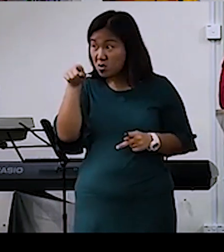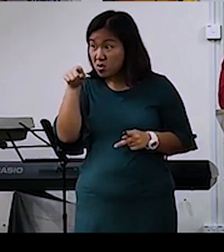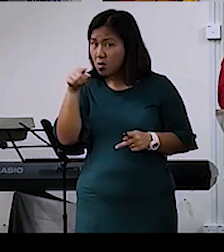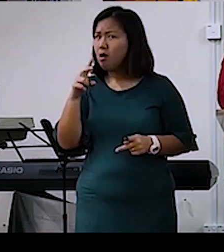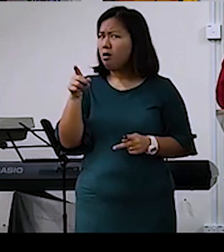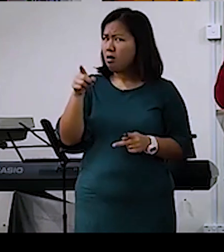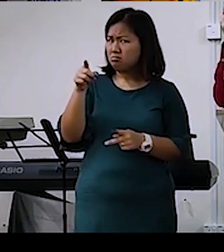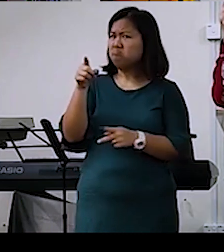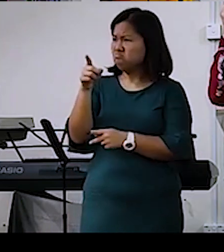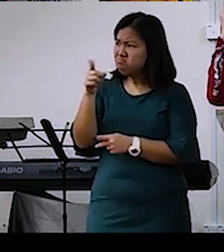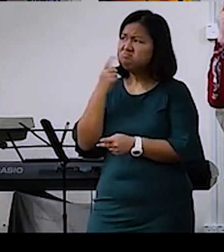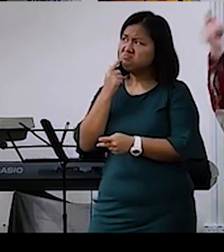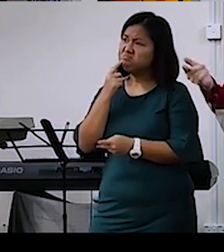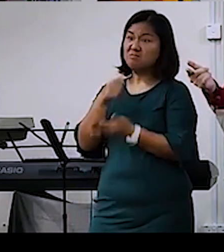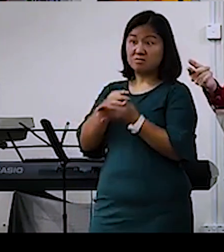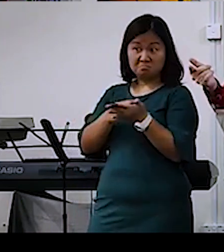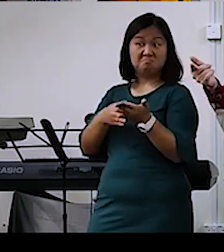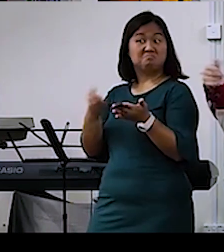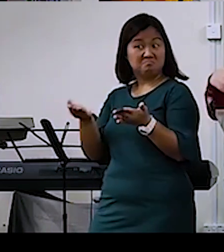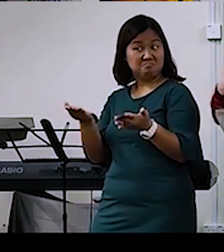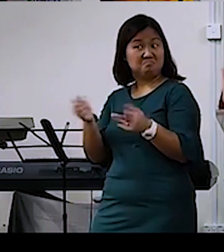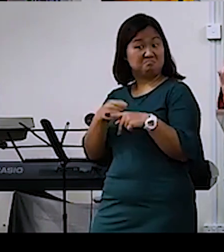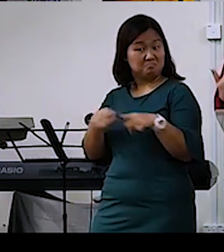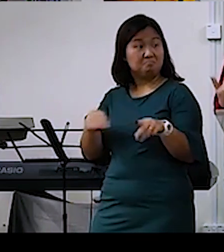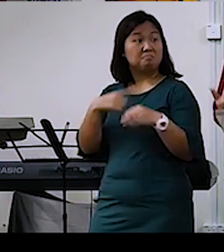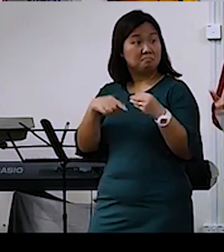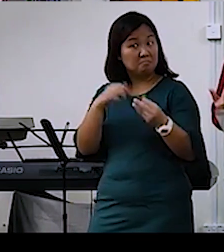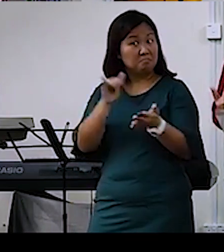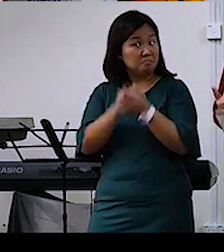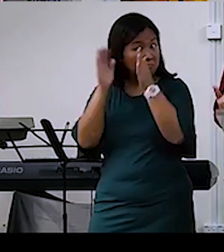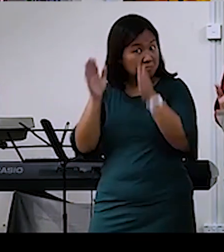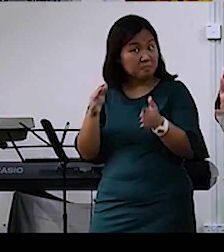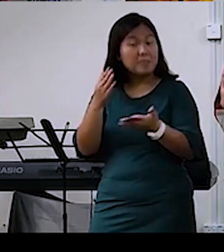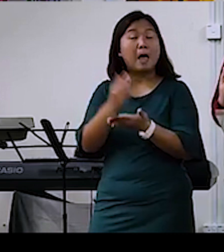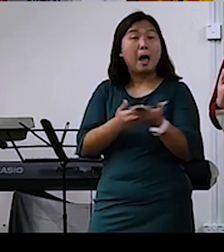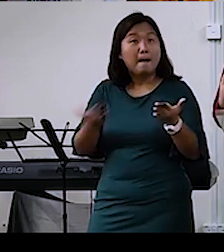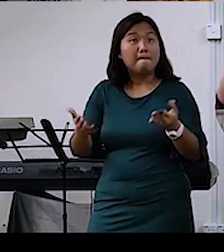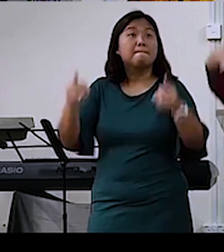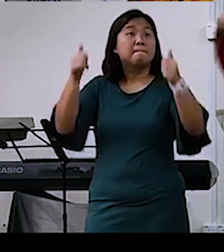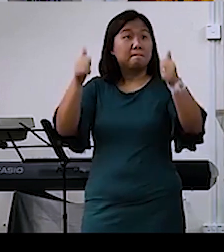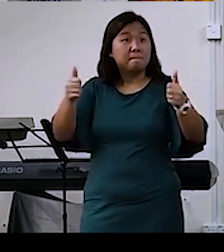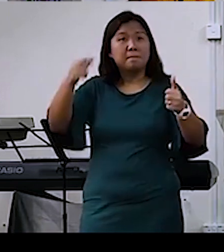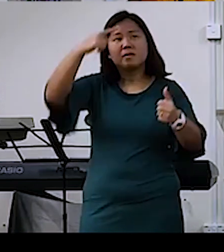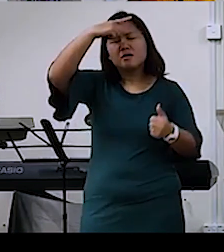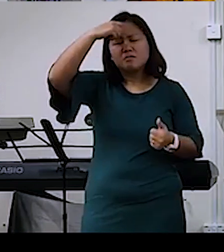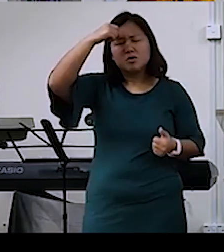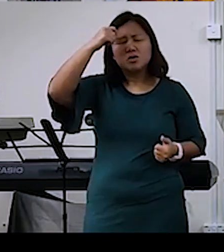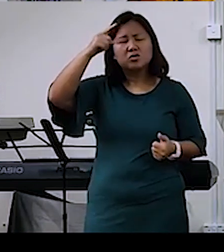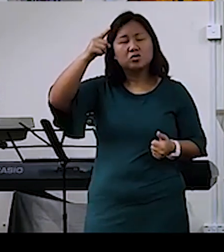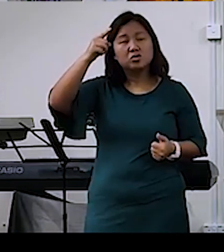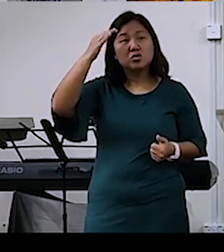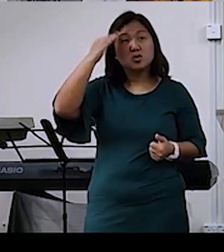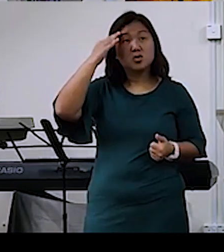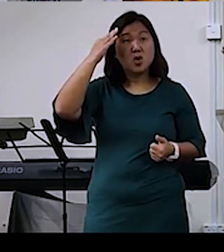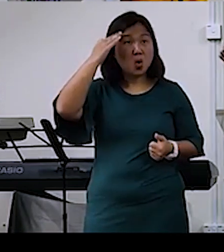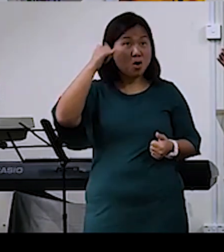guy. I see something different about this lady. And then there's something good. Because you know why? You have renounced and now you're walking with